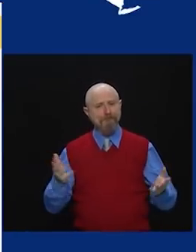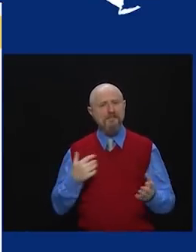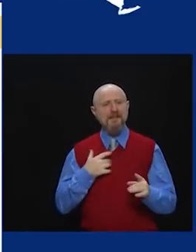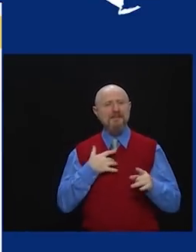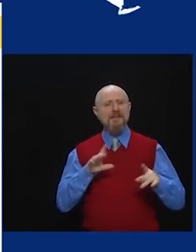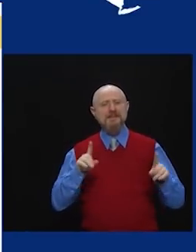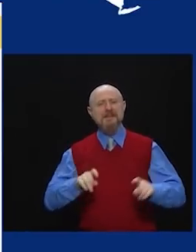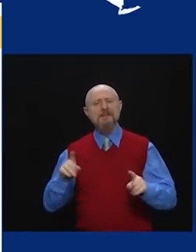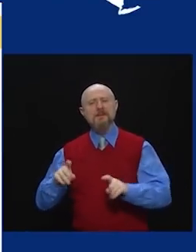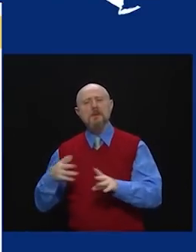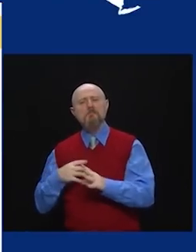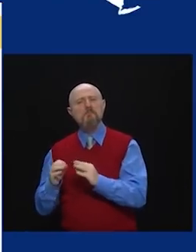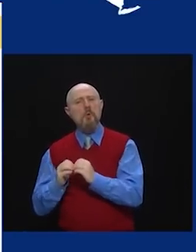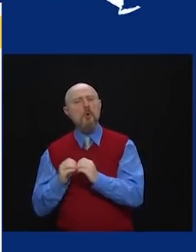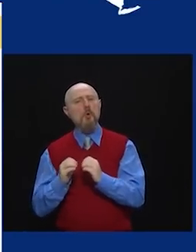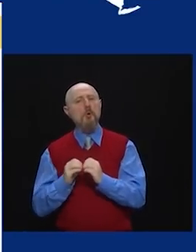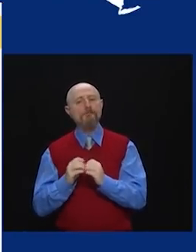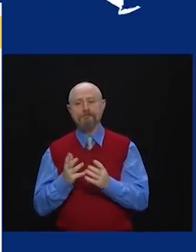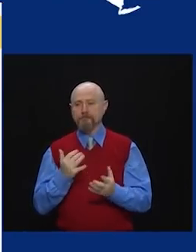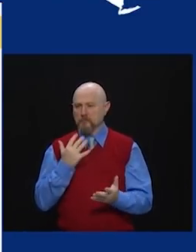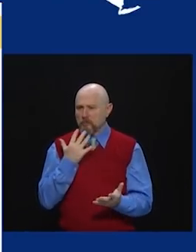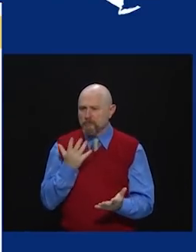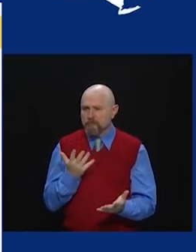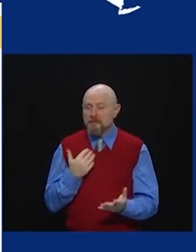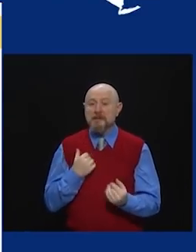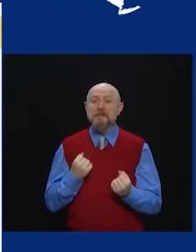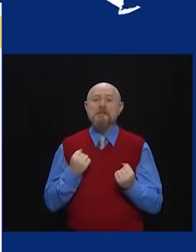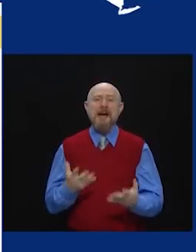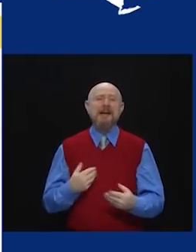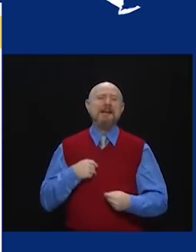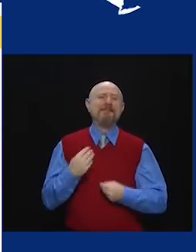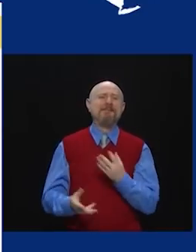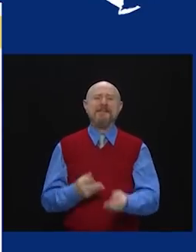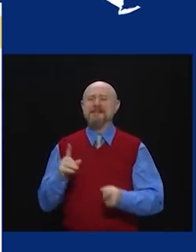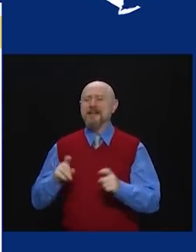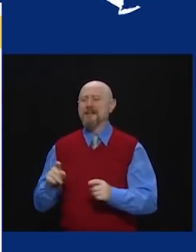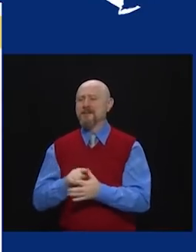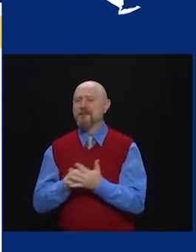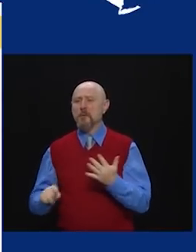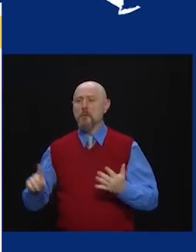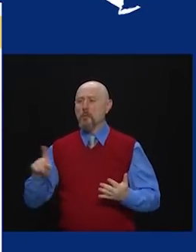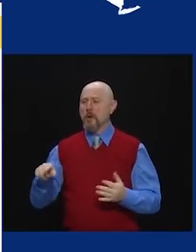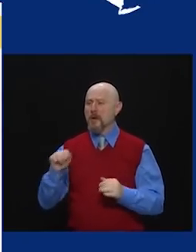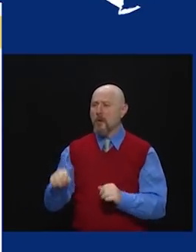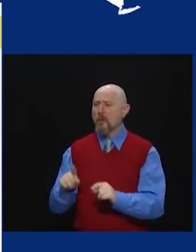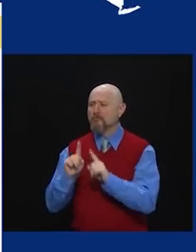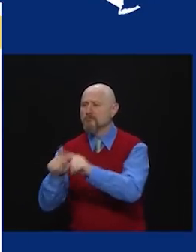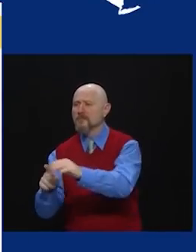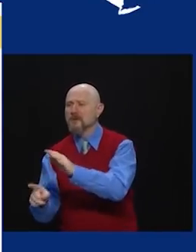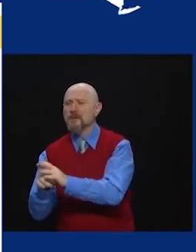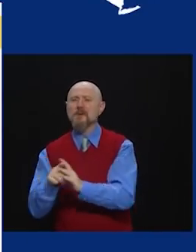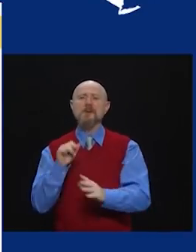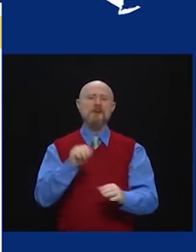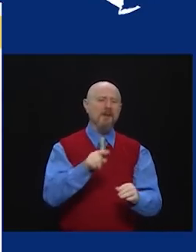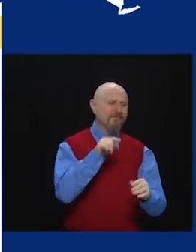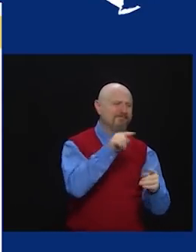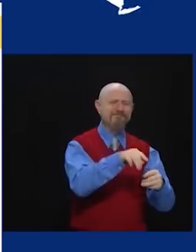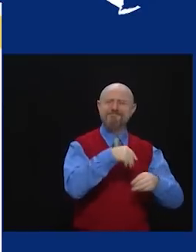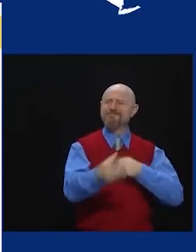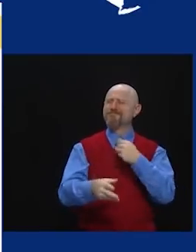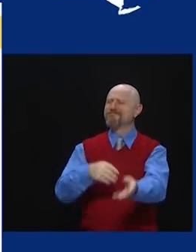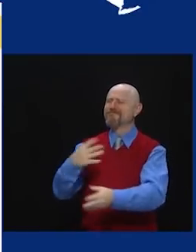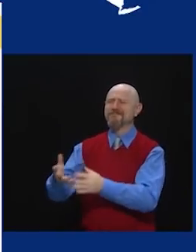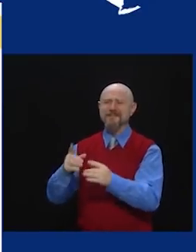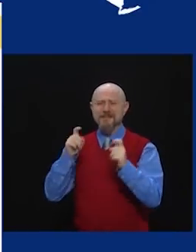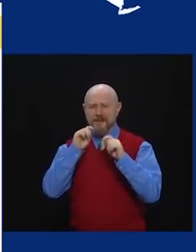It is a good thing that we have so many test kits and locations and availability of tests all over. And in terms of where we